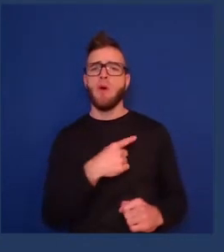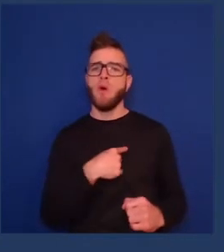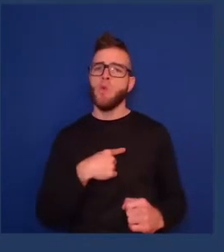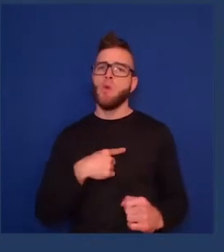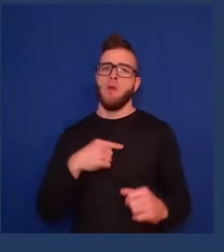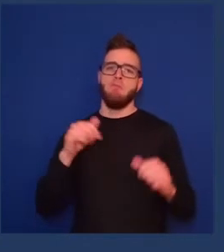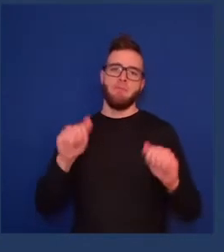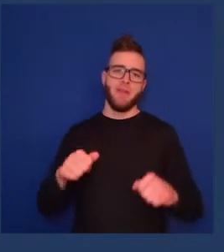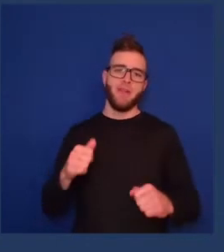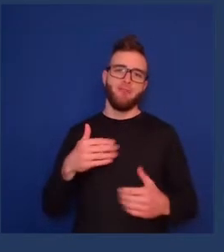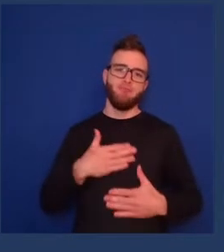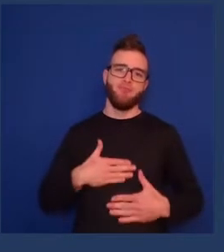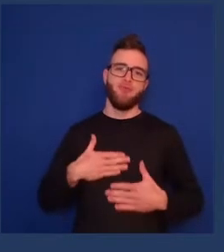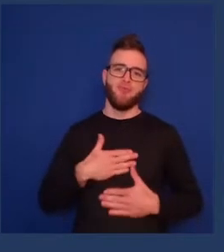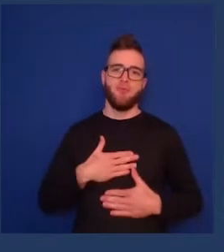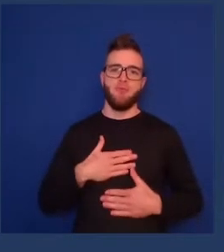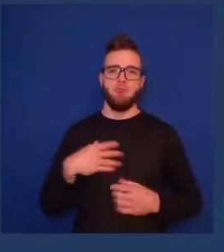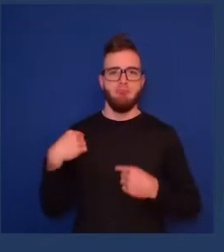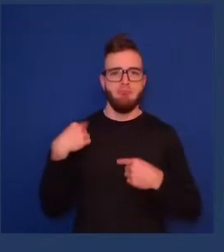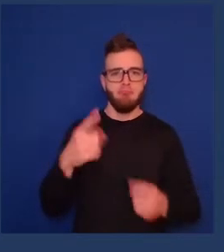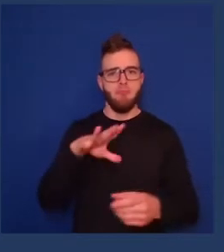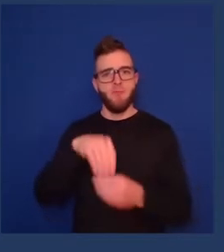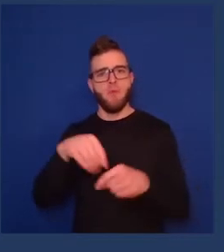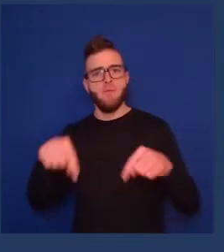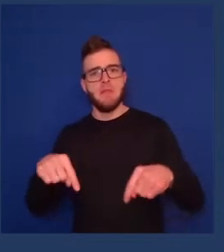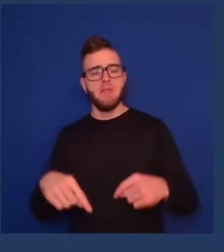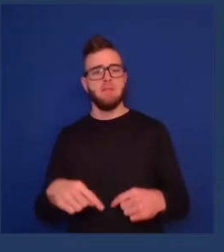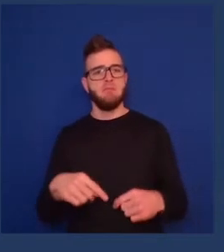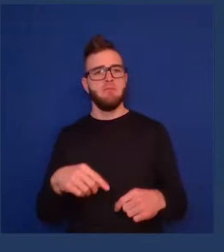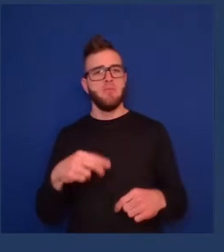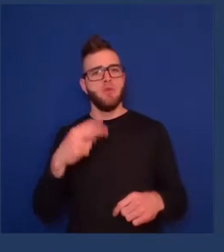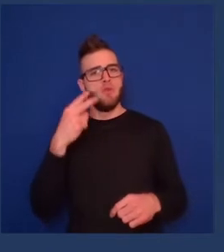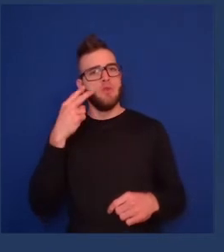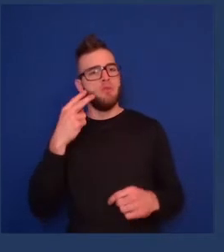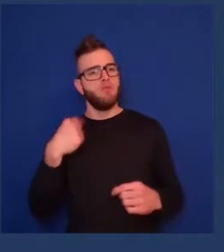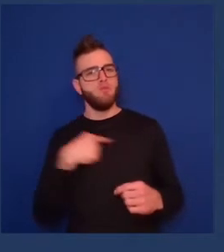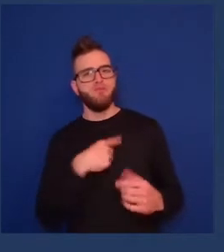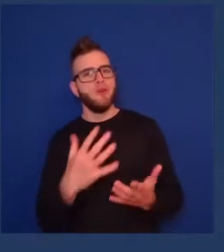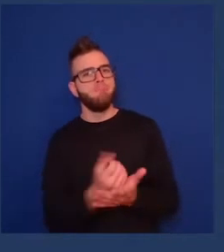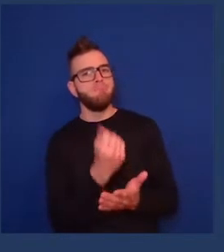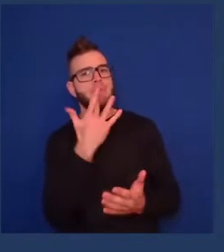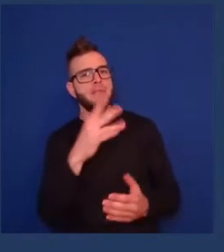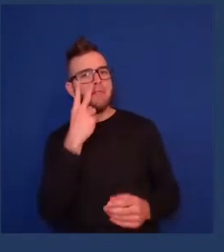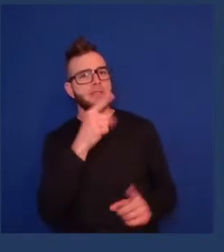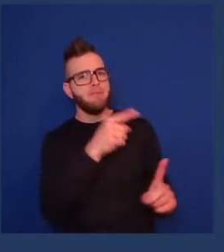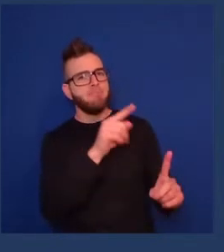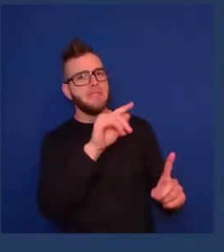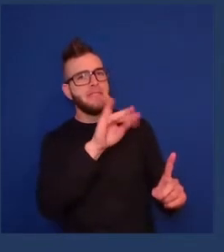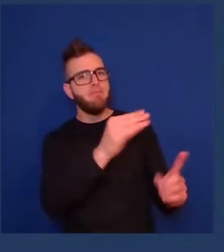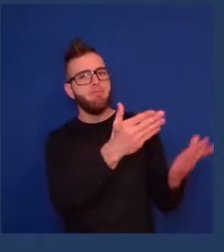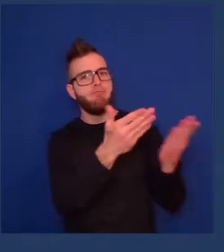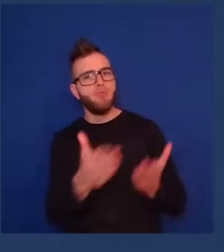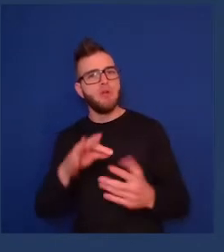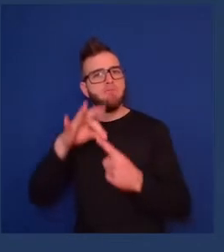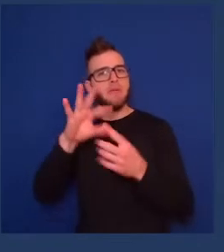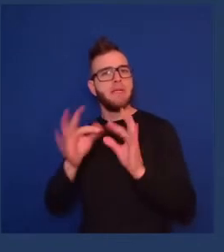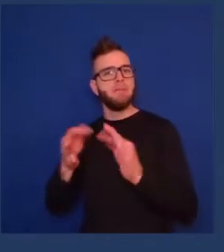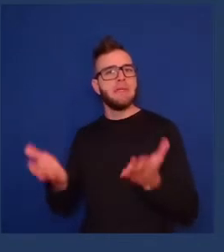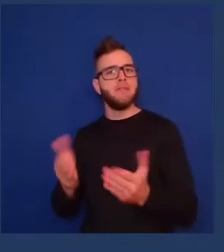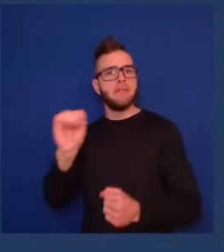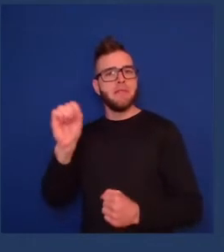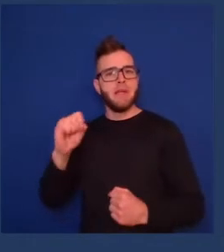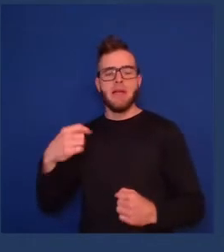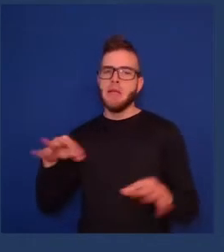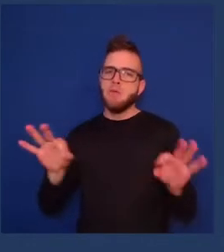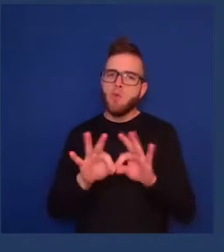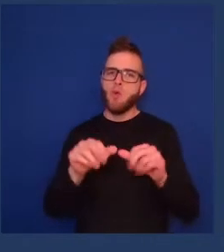other is because we must. We all appreciate, as people who've been working on this, as people who had the opportunity to see what you brought